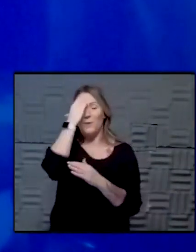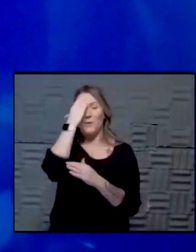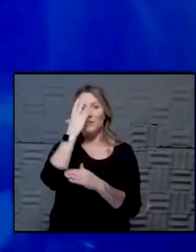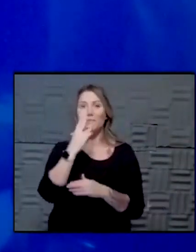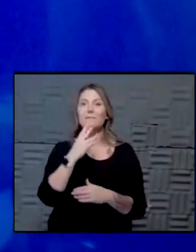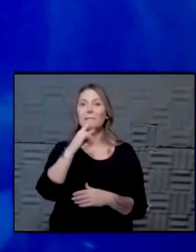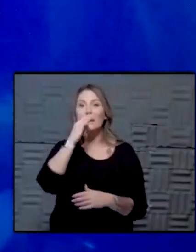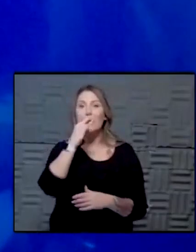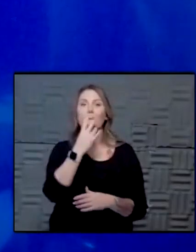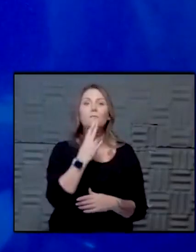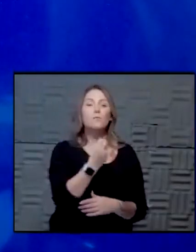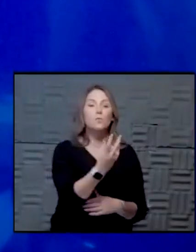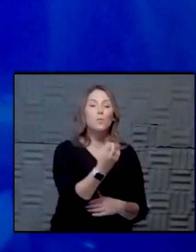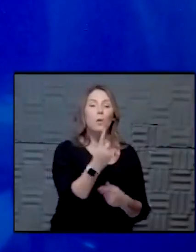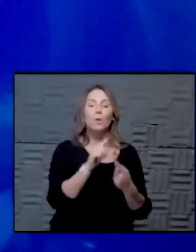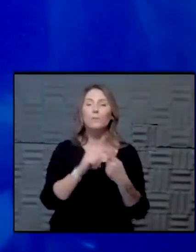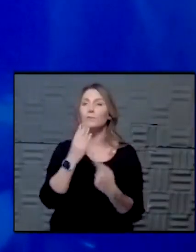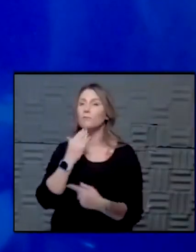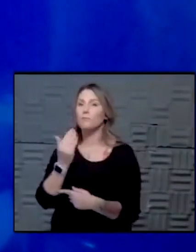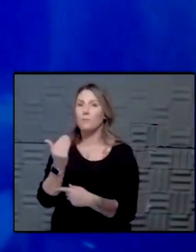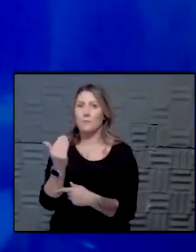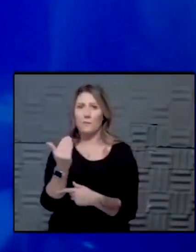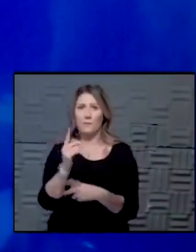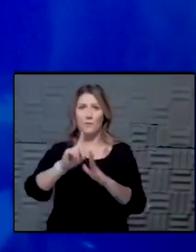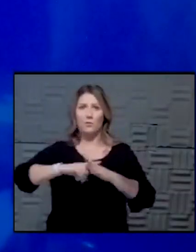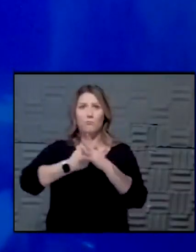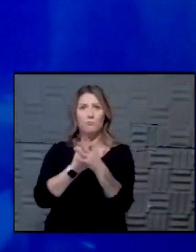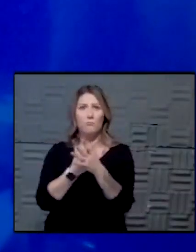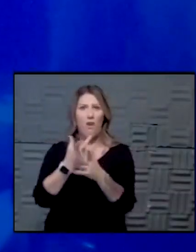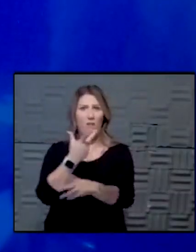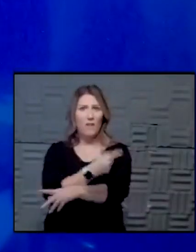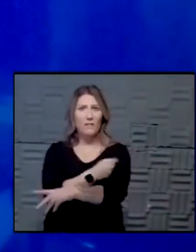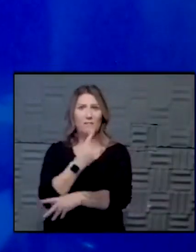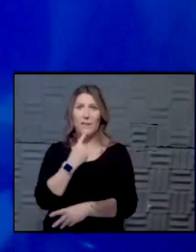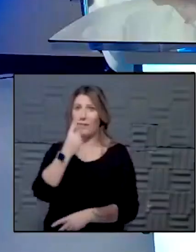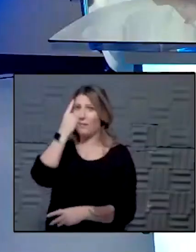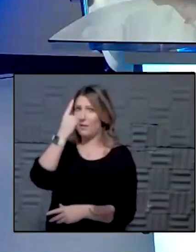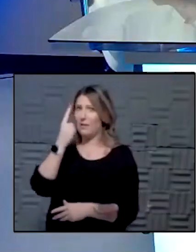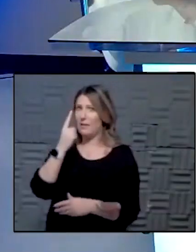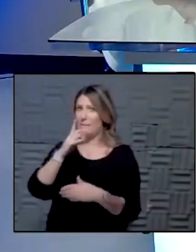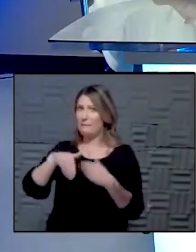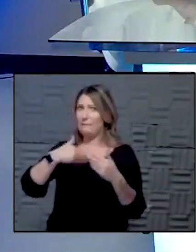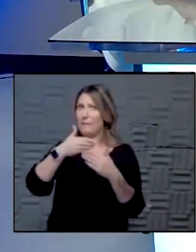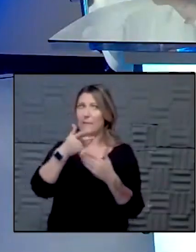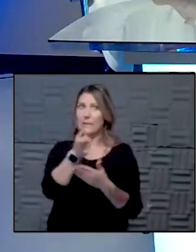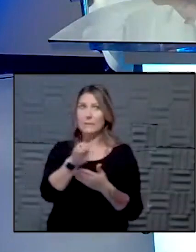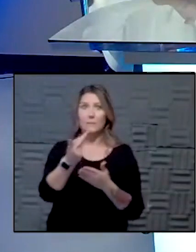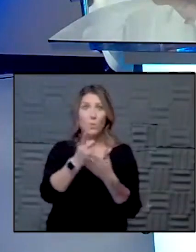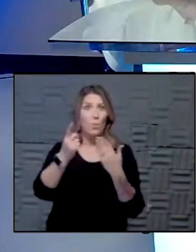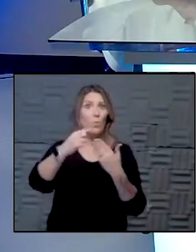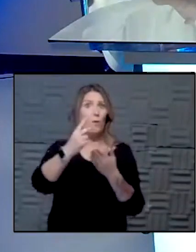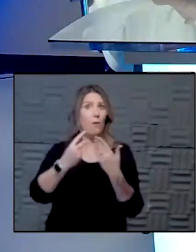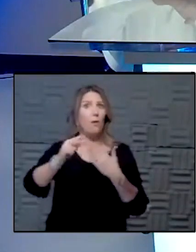to 15 to start getting the vaccine? Ooh, I think really I soon. think imminently. Yeah, In the imminently. next few weeks at least, I believe. Yeah, I think Pfizer's going to. it's